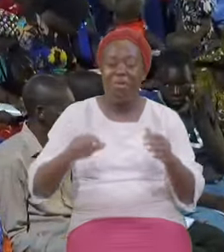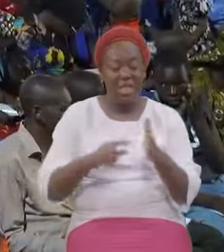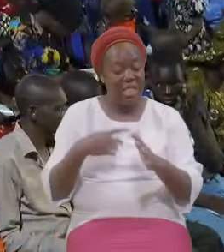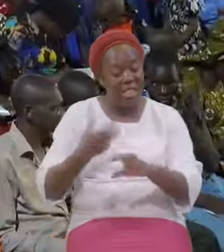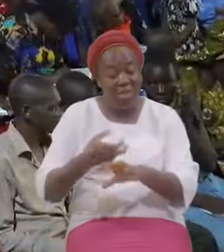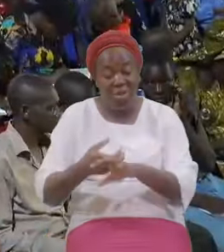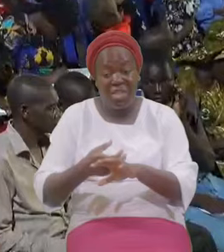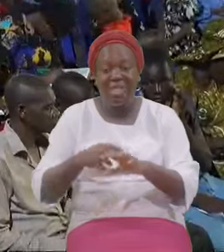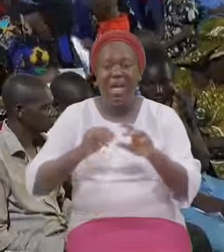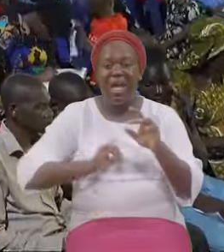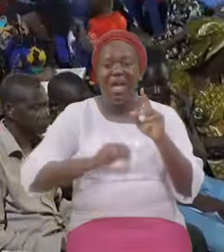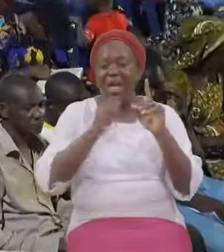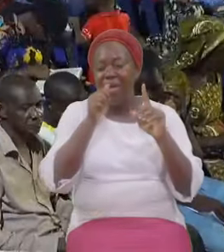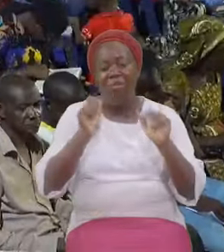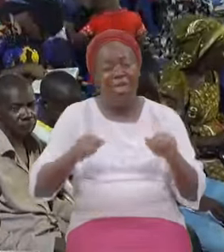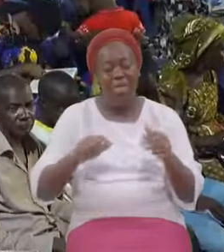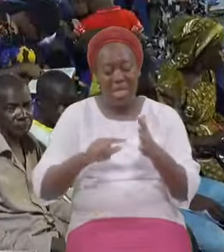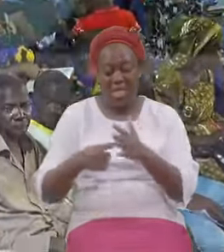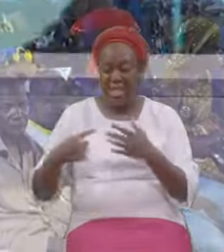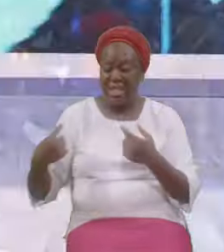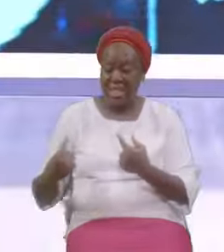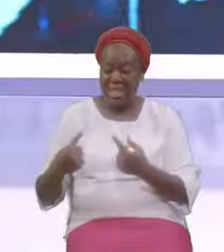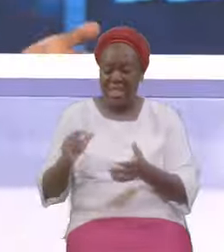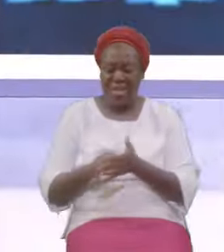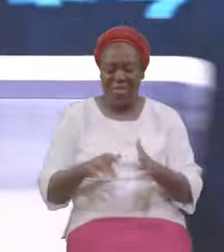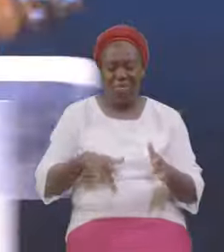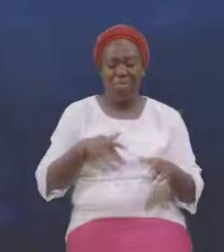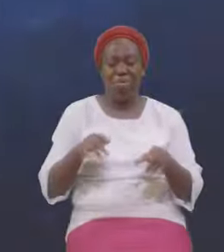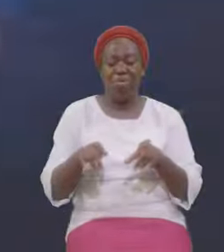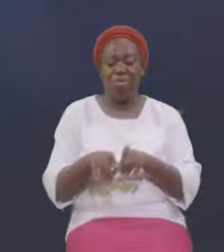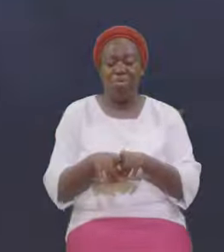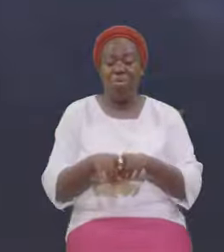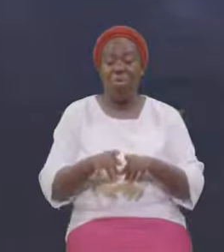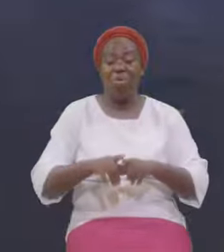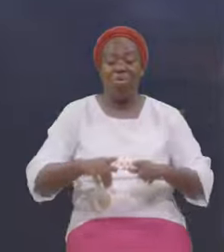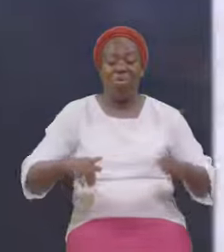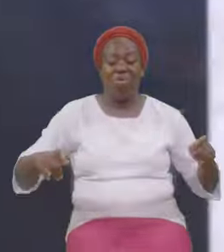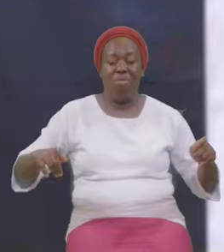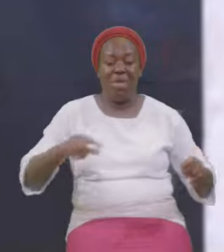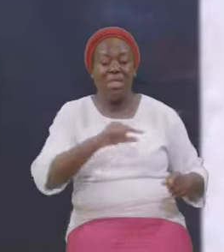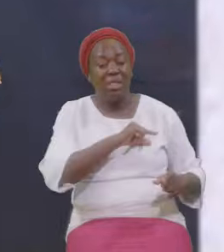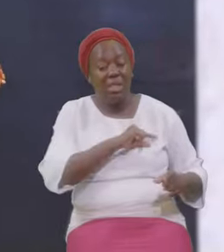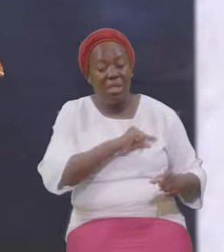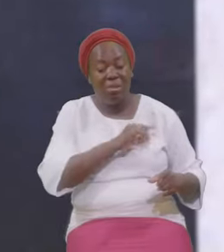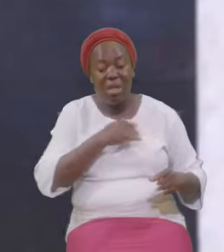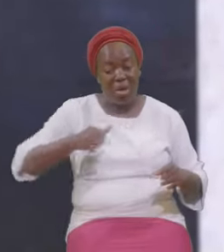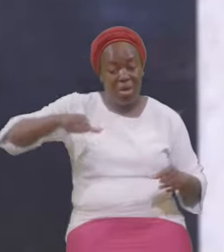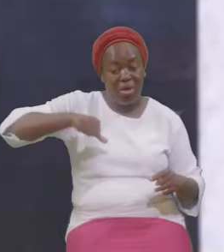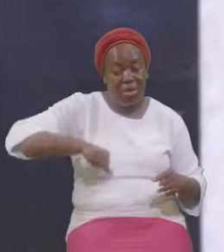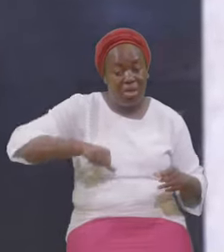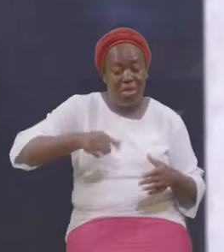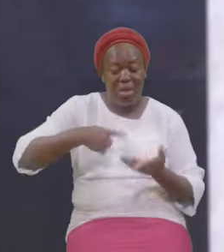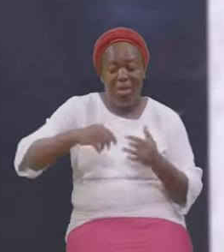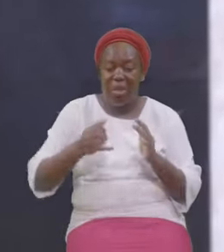this sin that you feel so great guilt and condemnation about, I am able